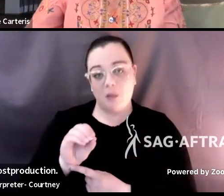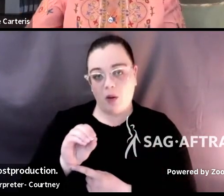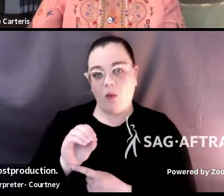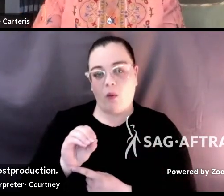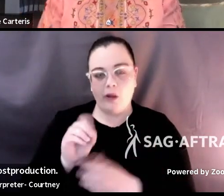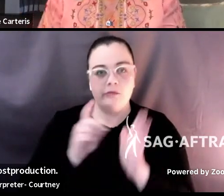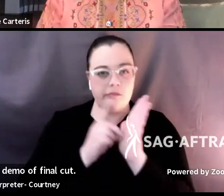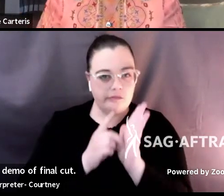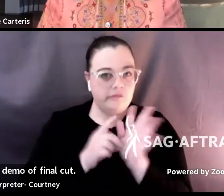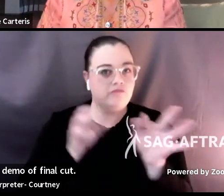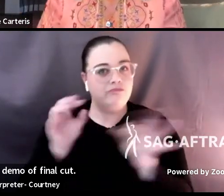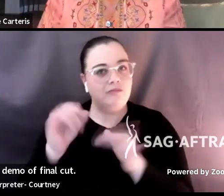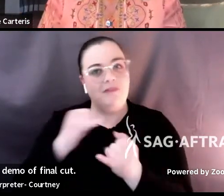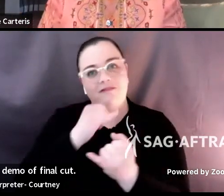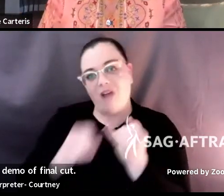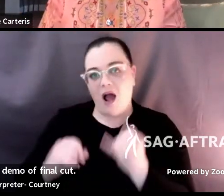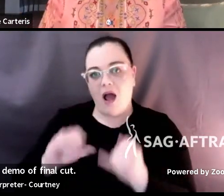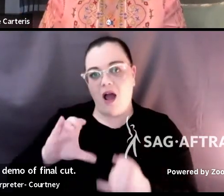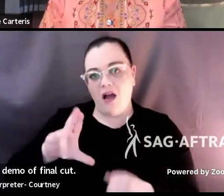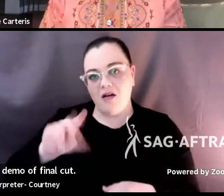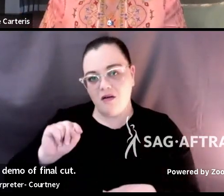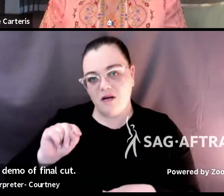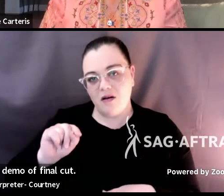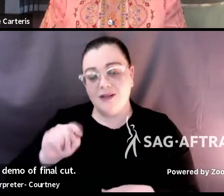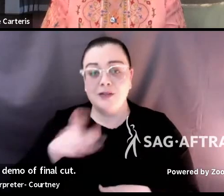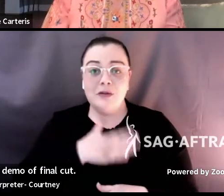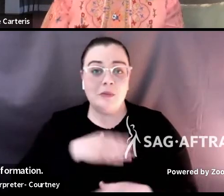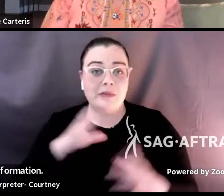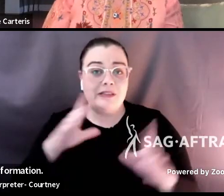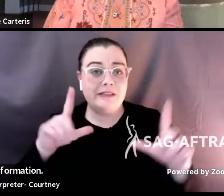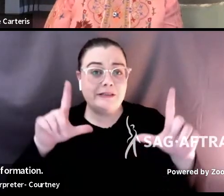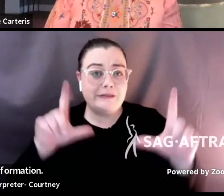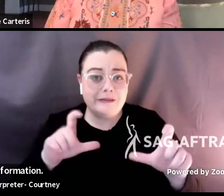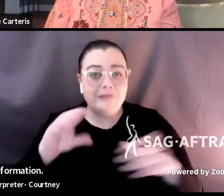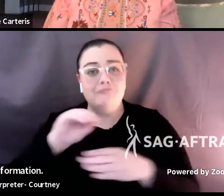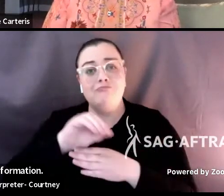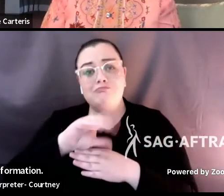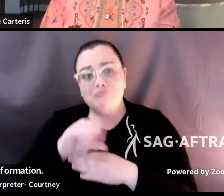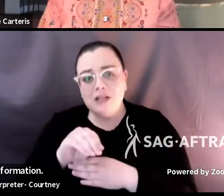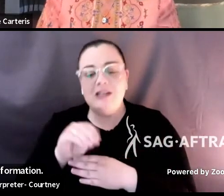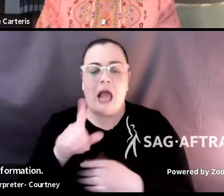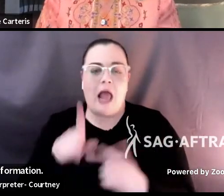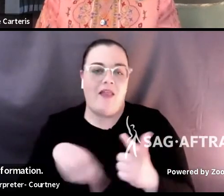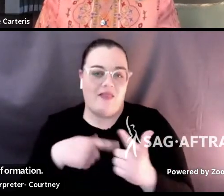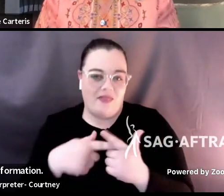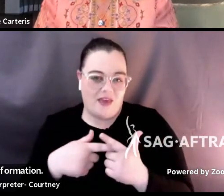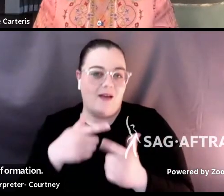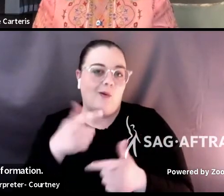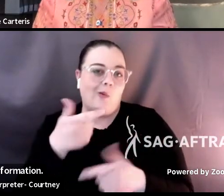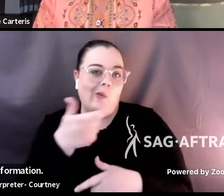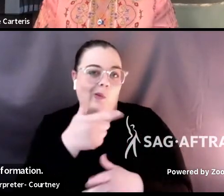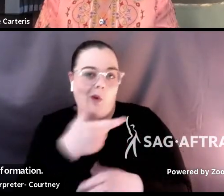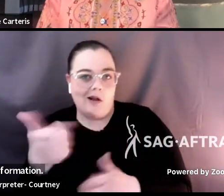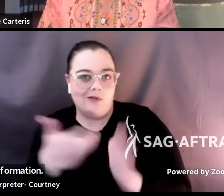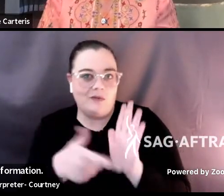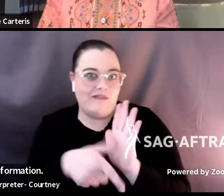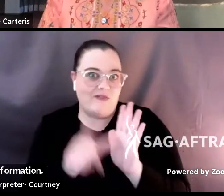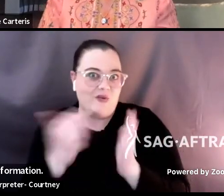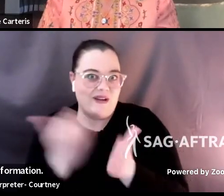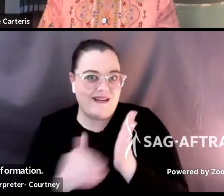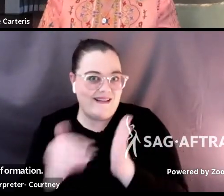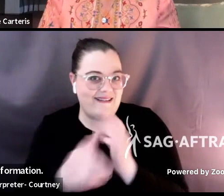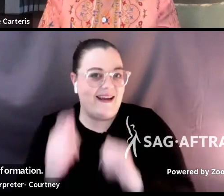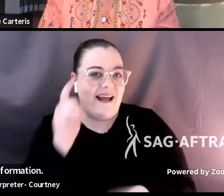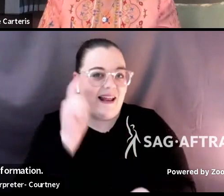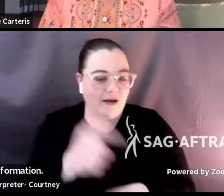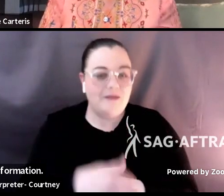going to be a lot of info, so take photos, take screenshots, and obviously watch the replay once it's up on YouTube. So I'm going to